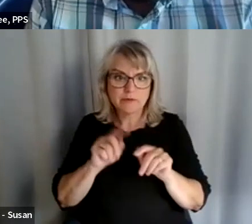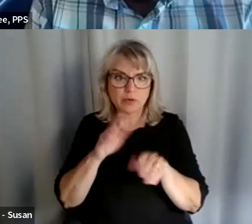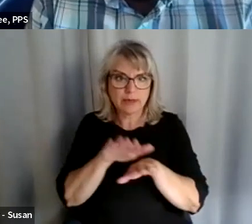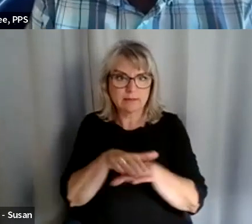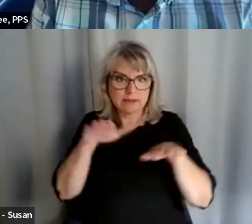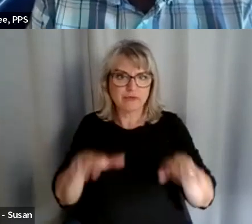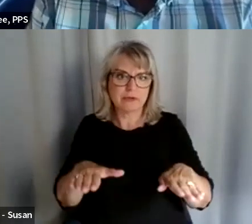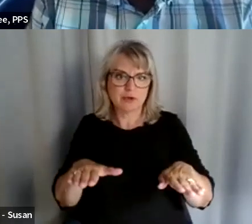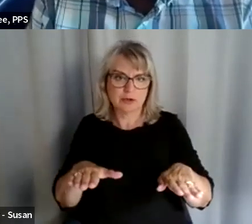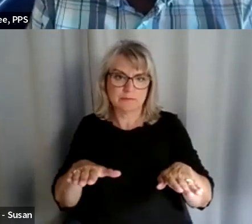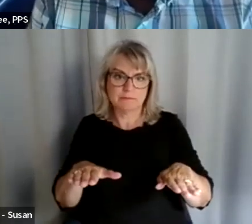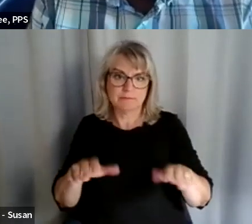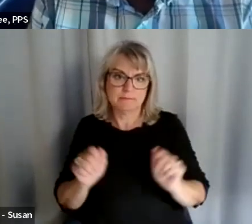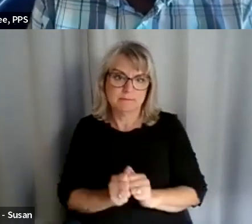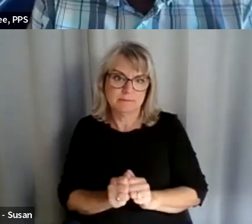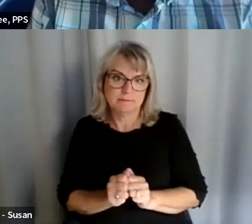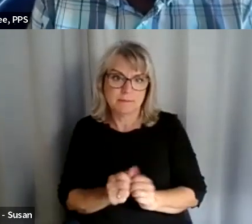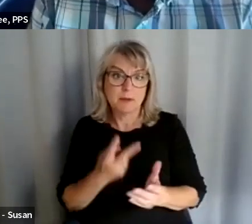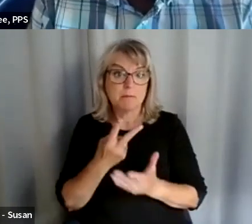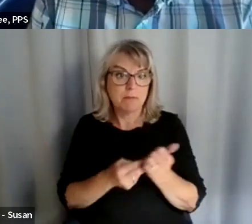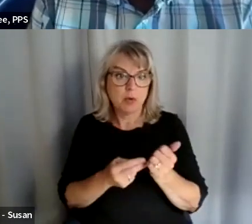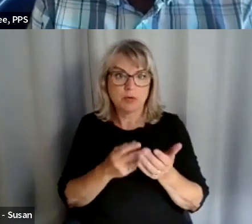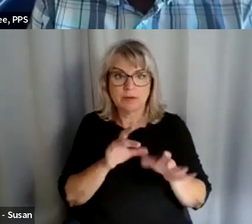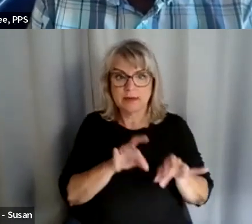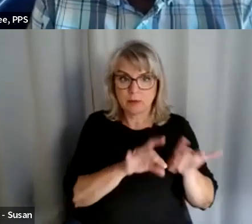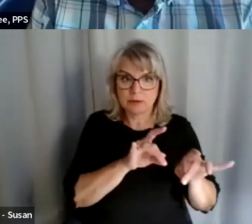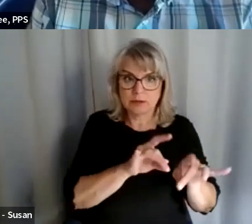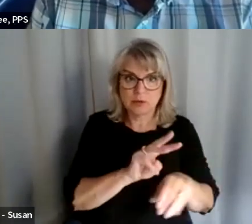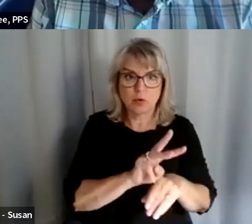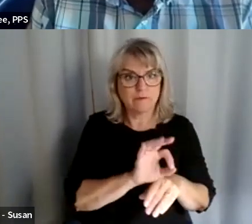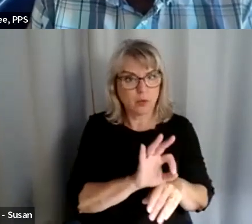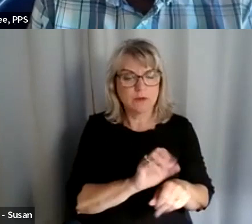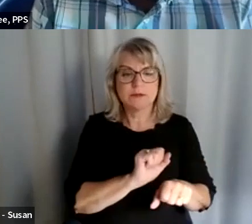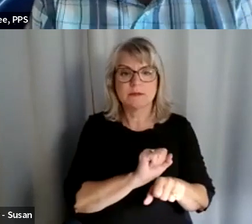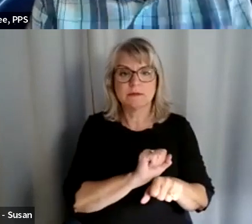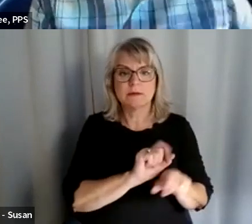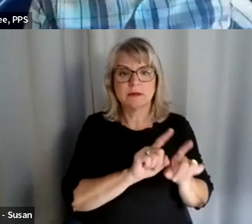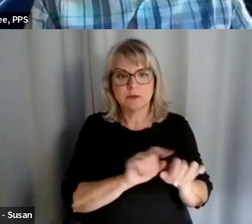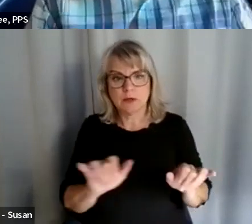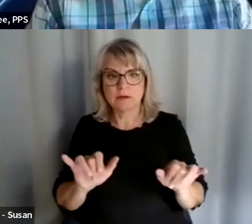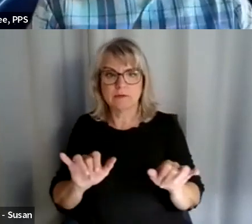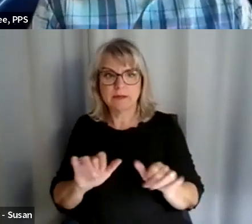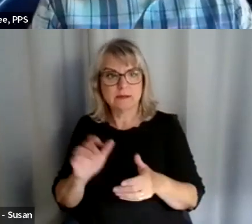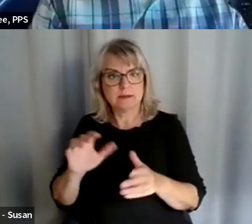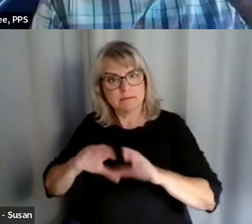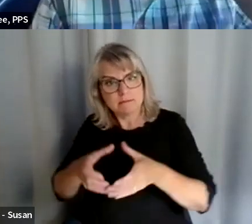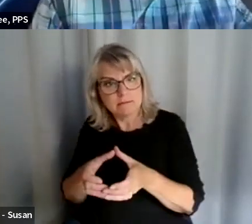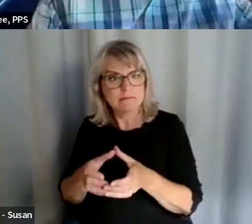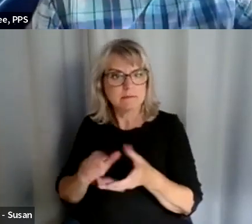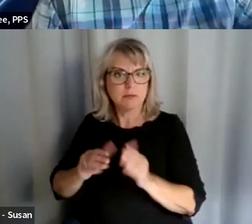differentiation, I think that both the acquisition workforce as well as this subcommittee has